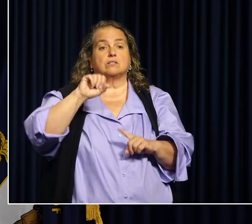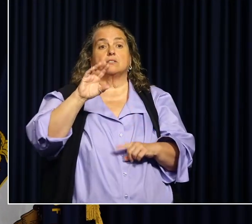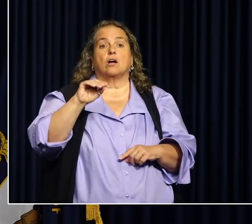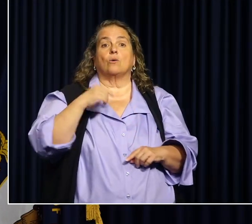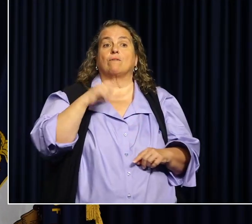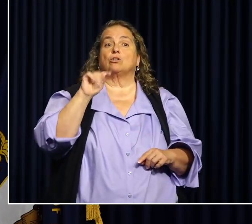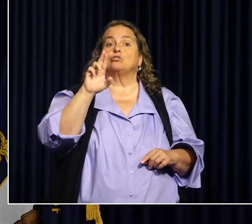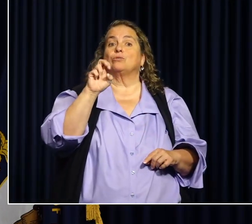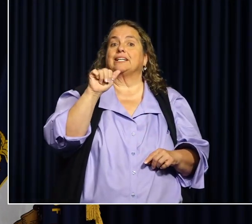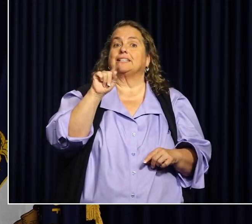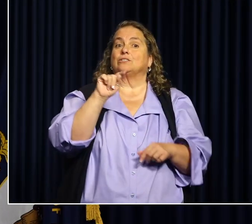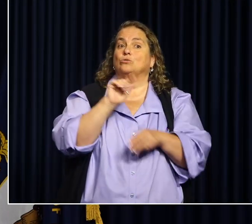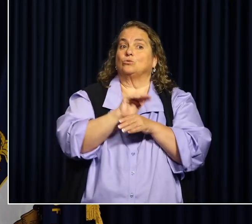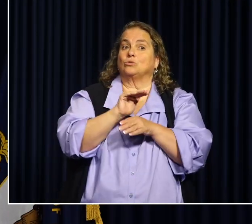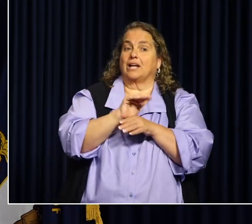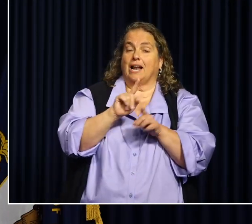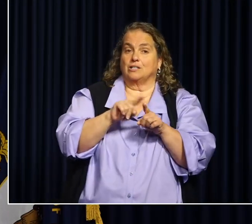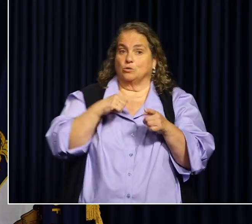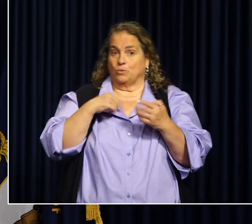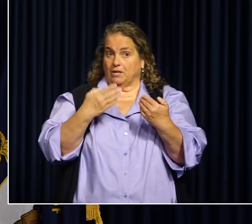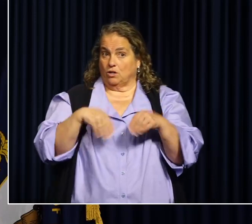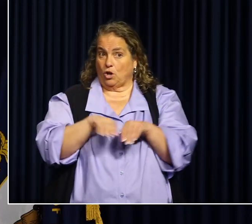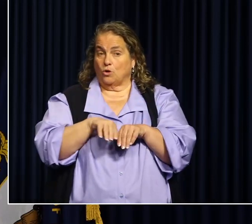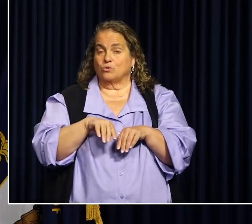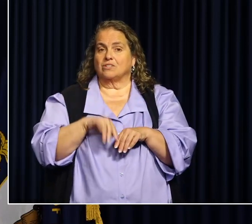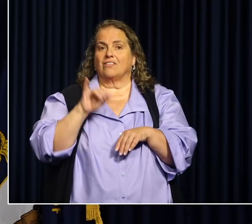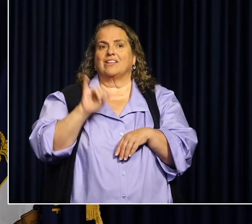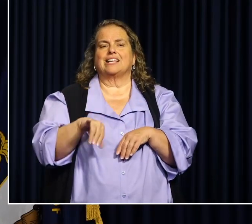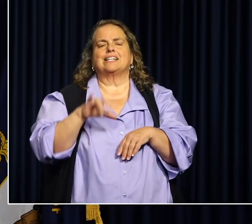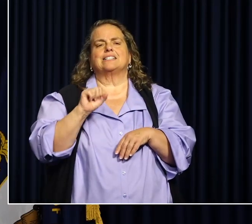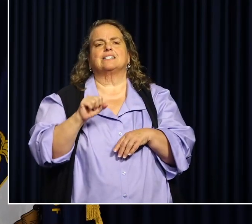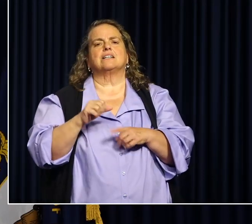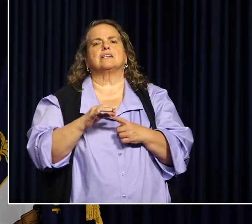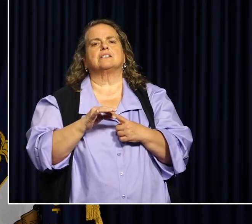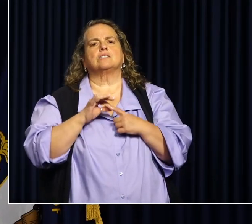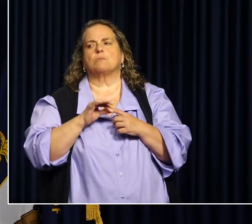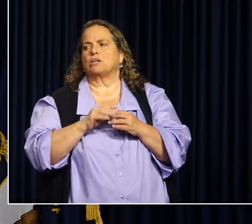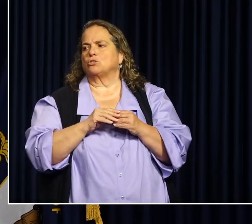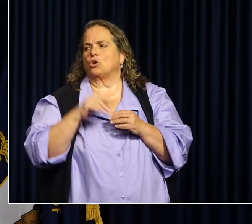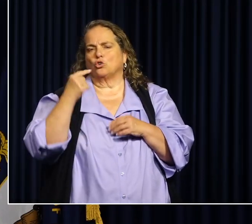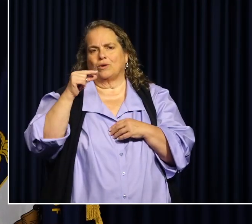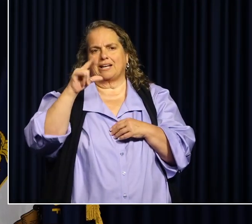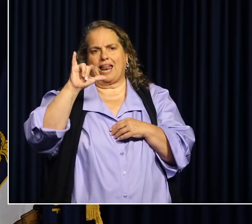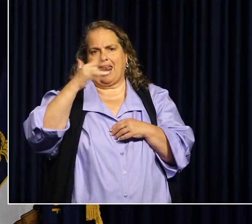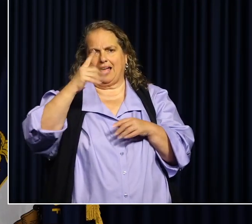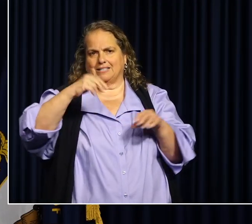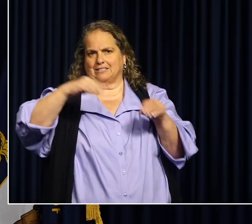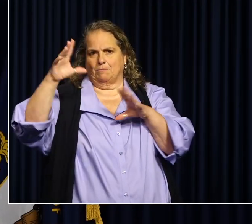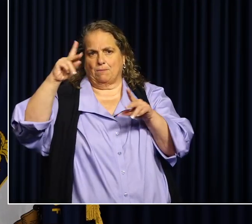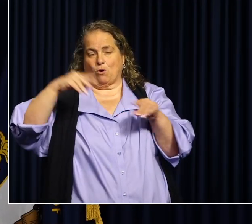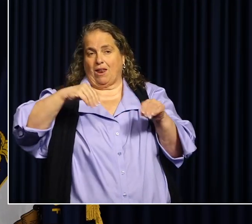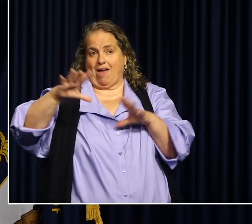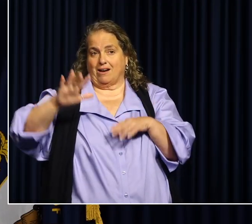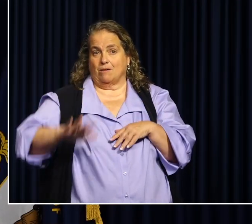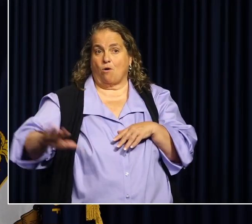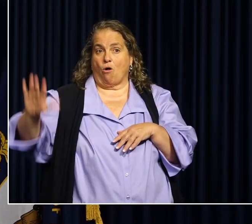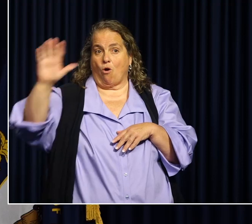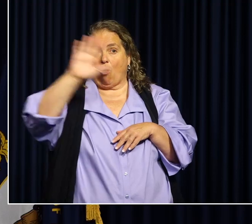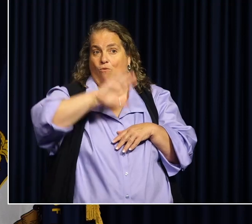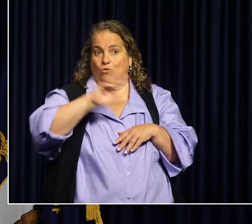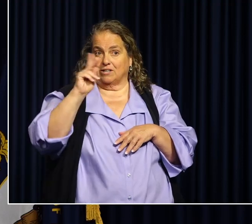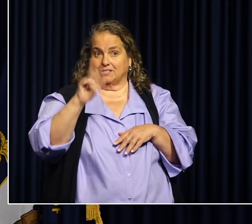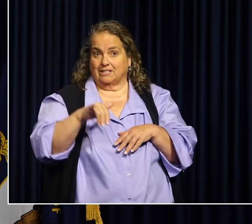a treat as we end. This is this special green lights that people are lighting up all